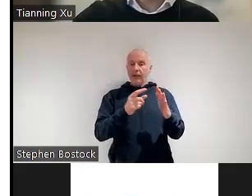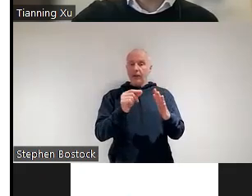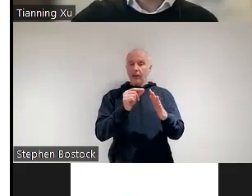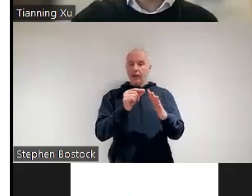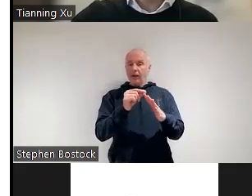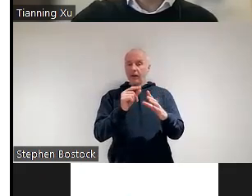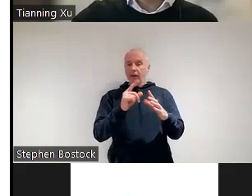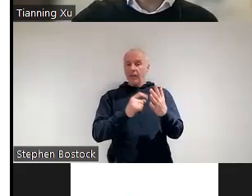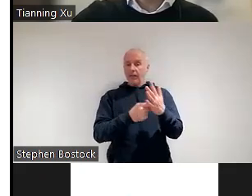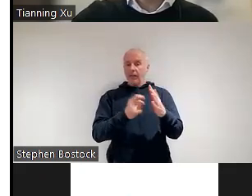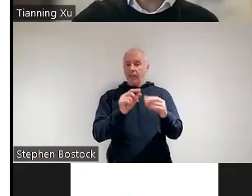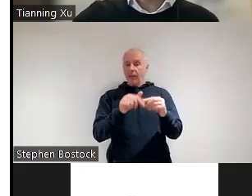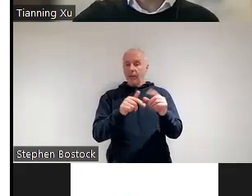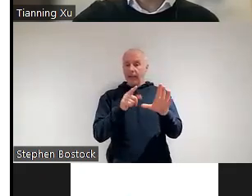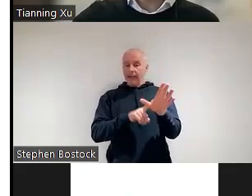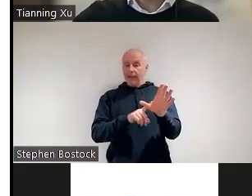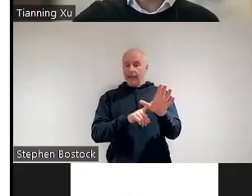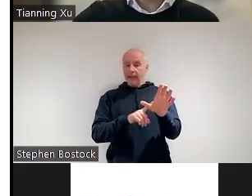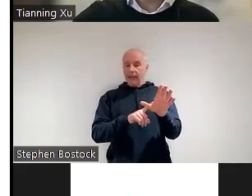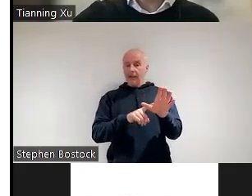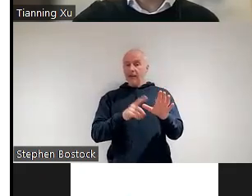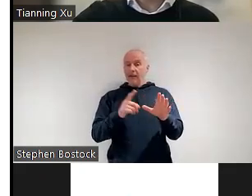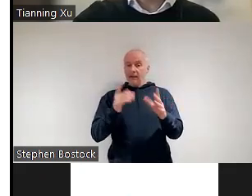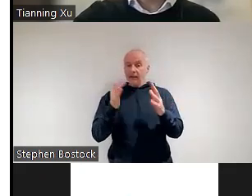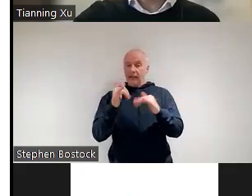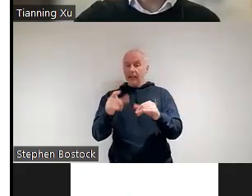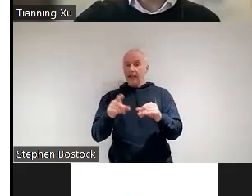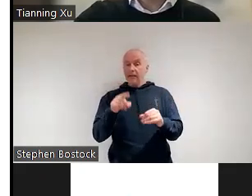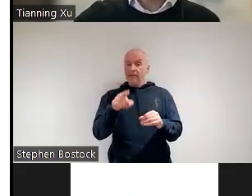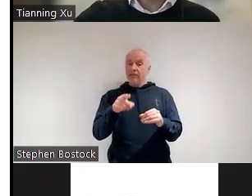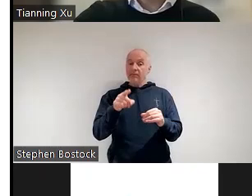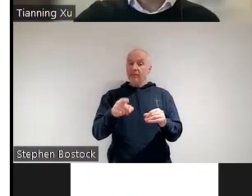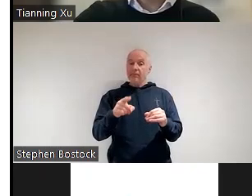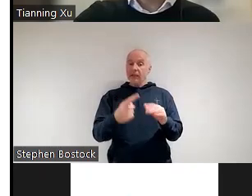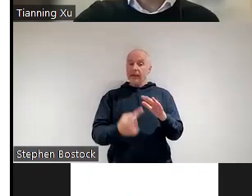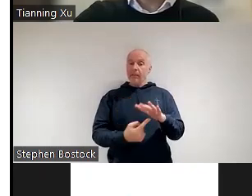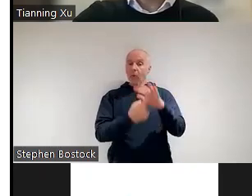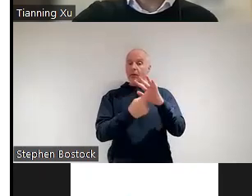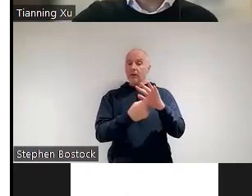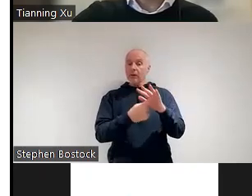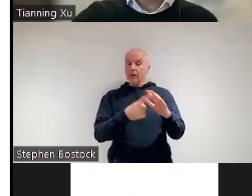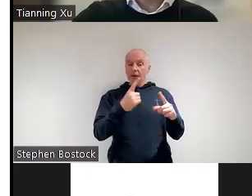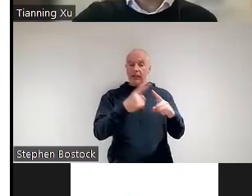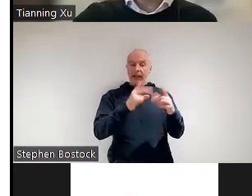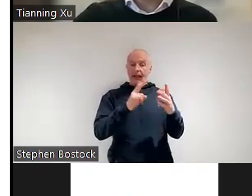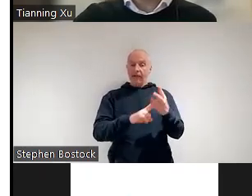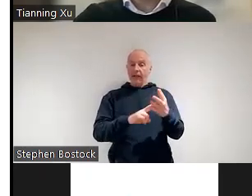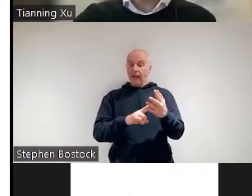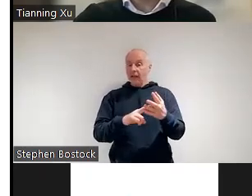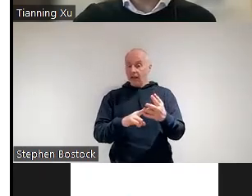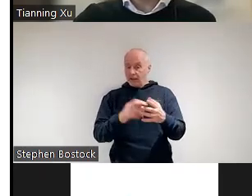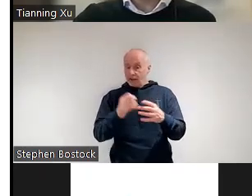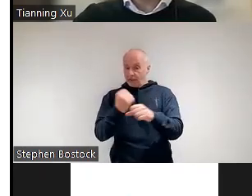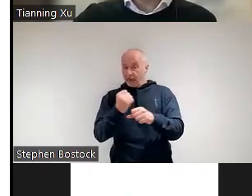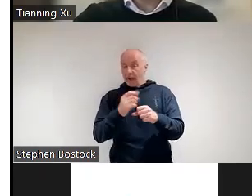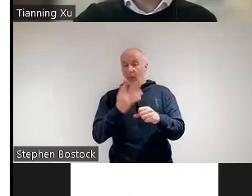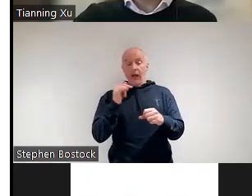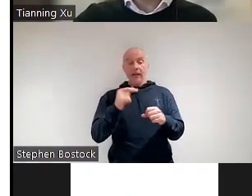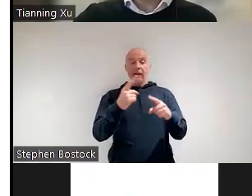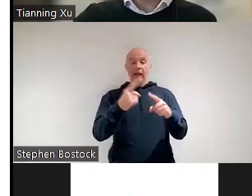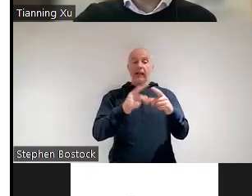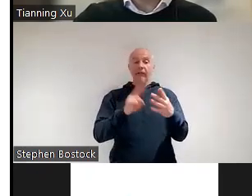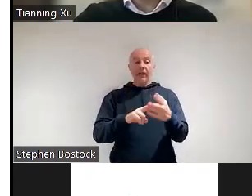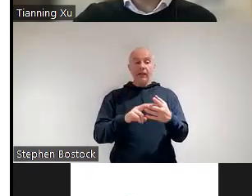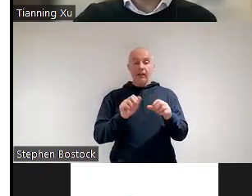special in EV charging industry, because as you could imagine, once the EV charger is out there, it has to got the ability to charge